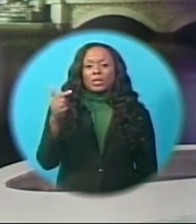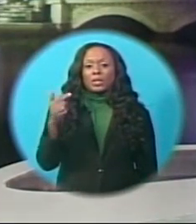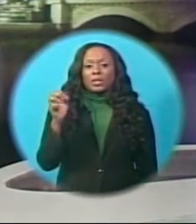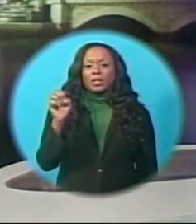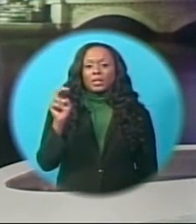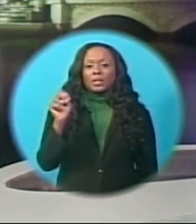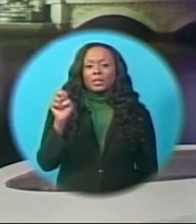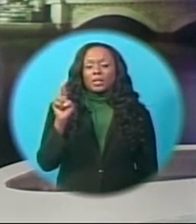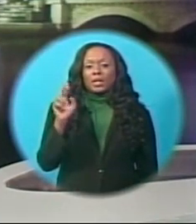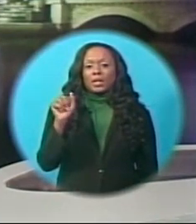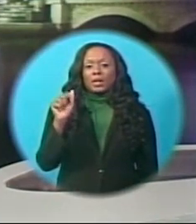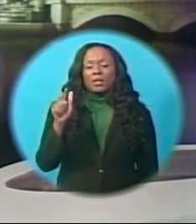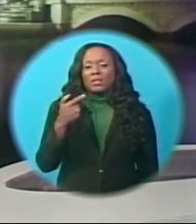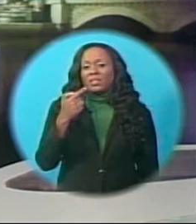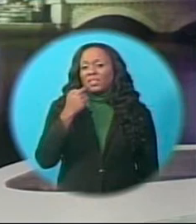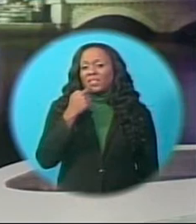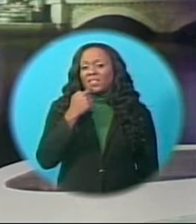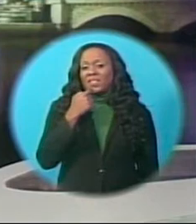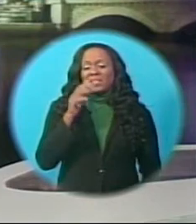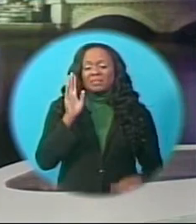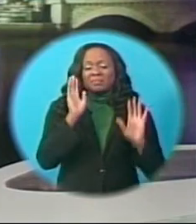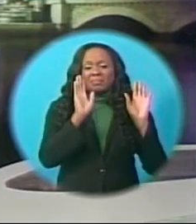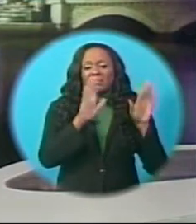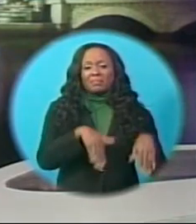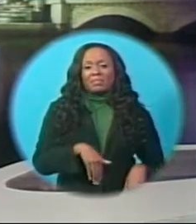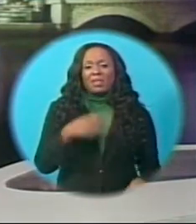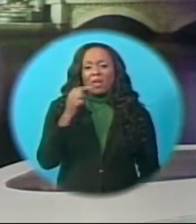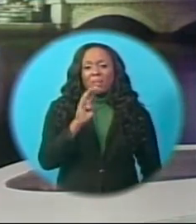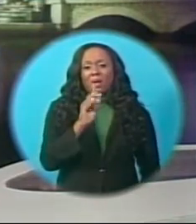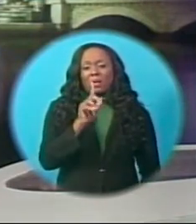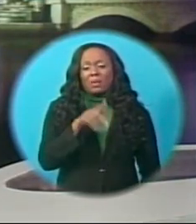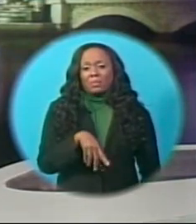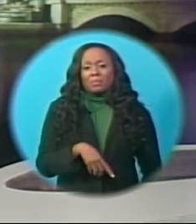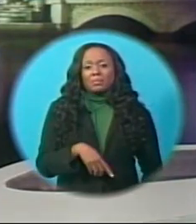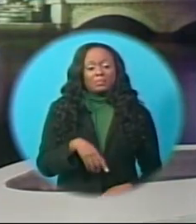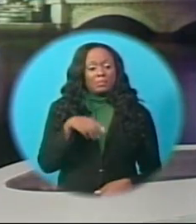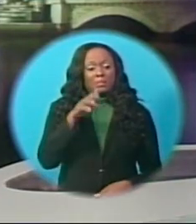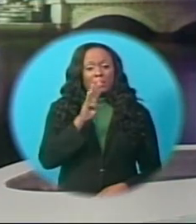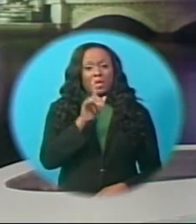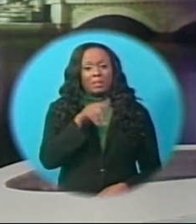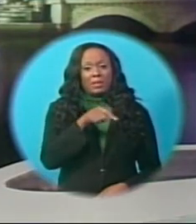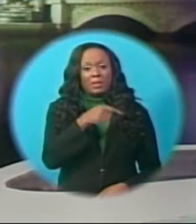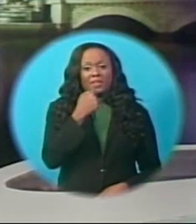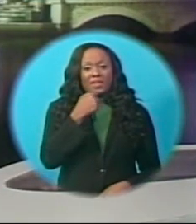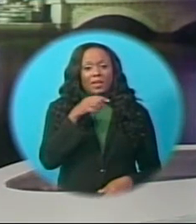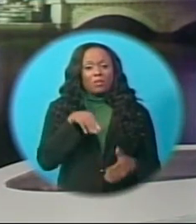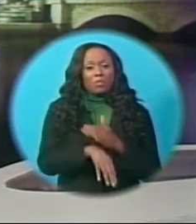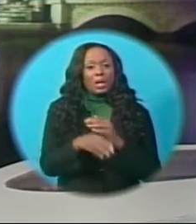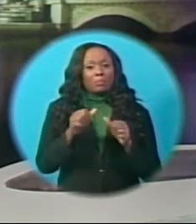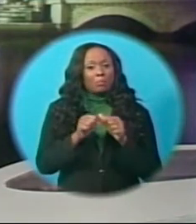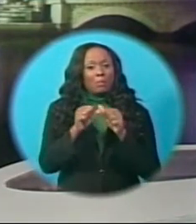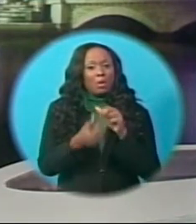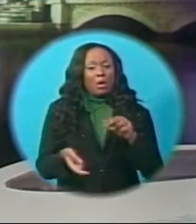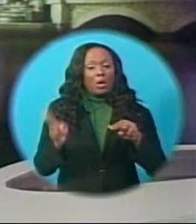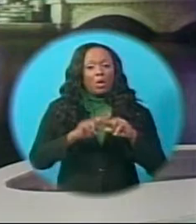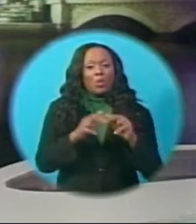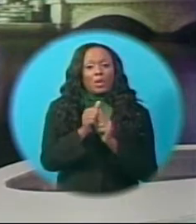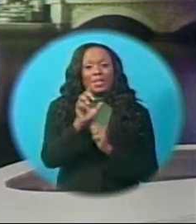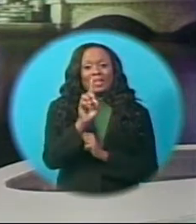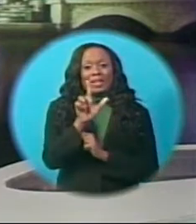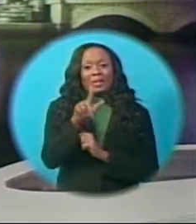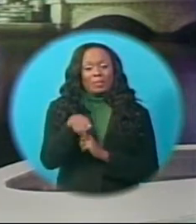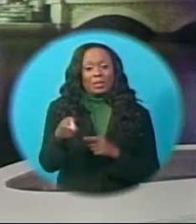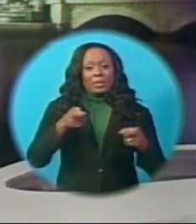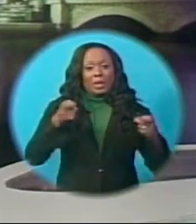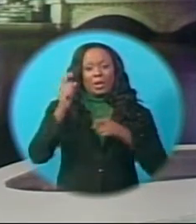from Attorney General Adriel Brathwaite in response to the BLP's claim that crime was continuously rising under the ruling Democratic